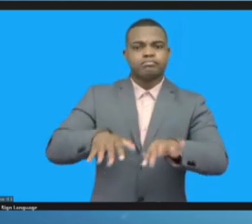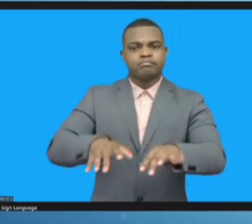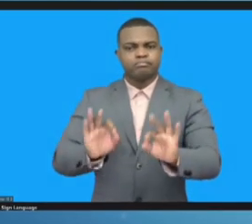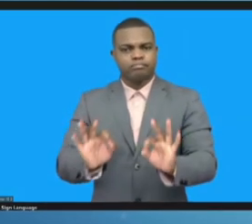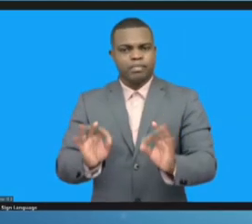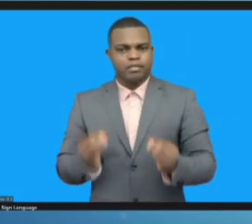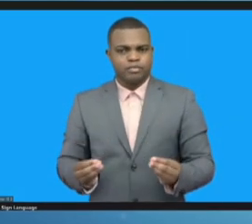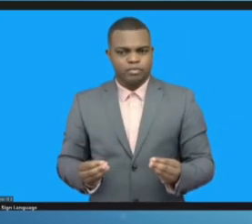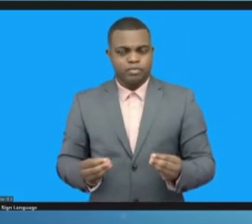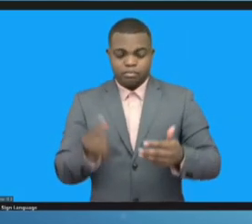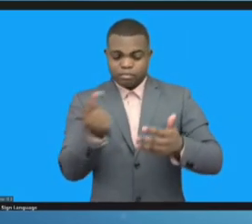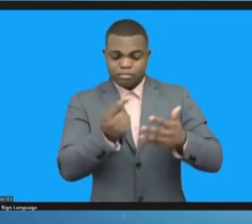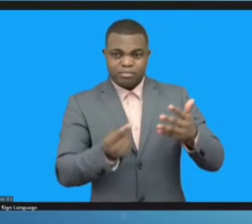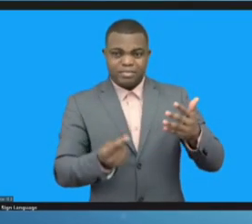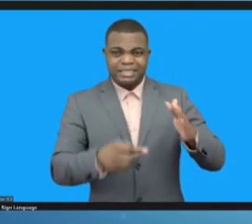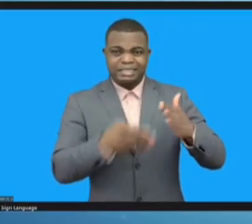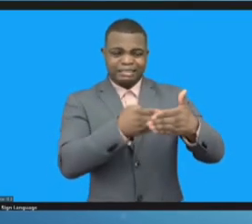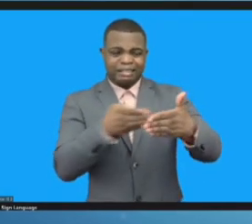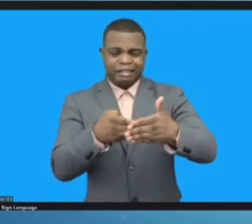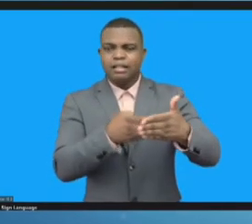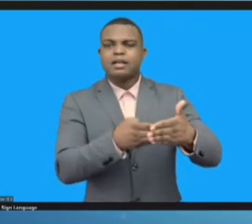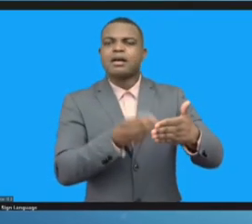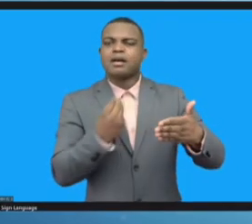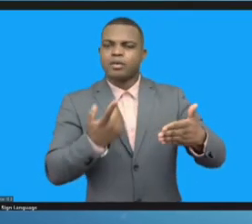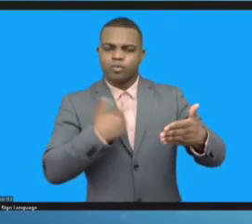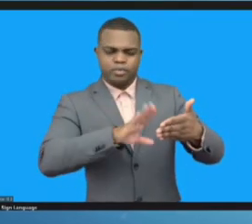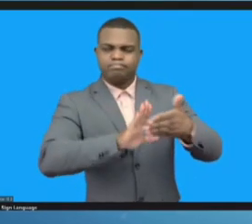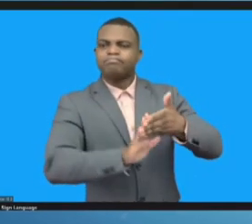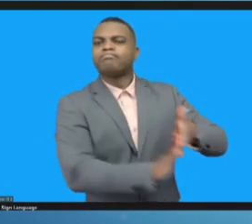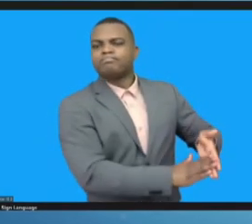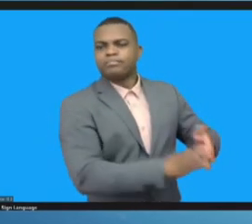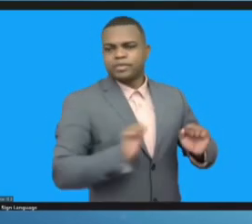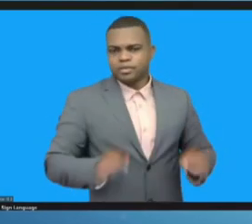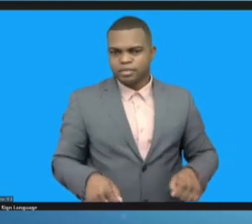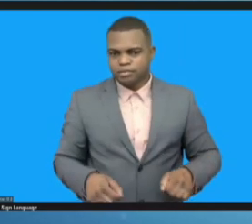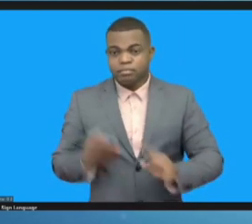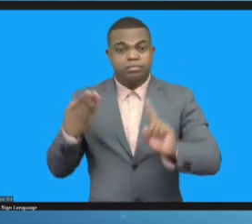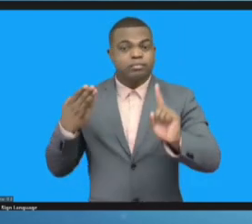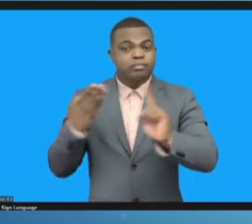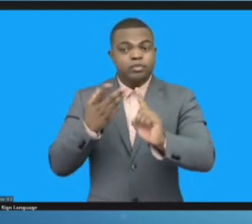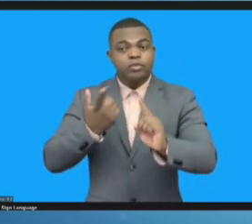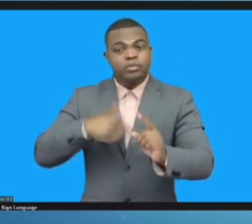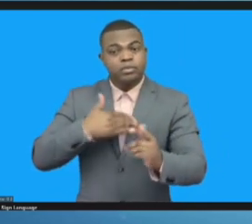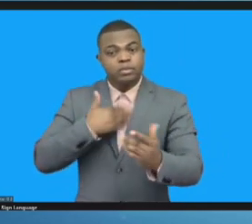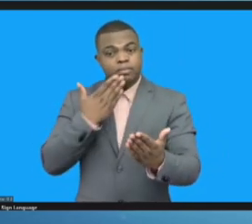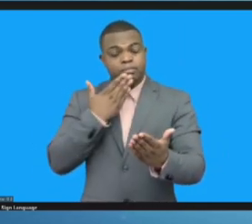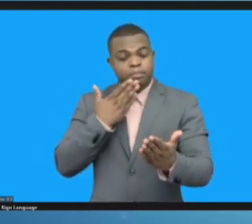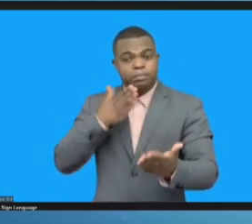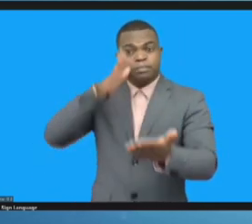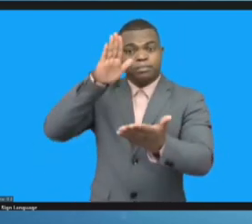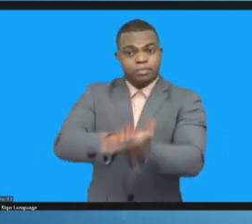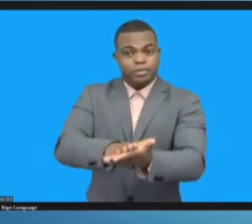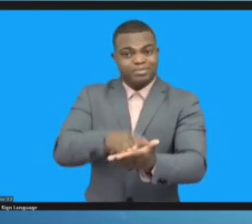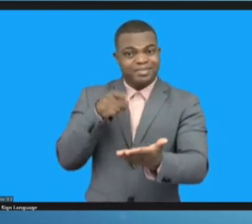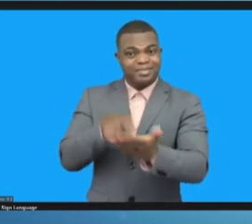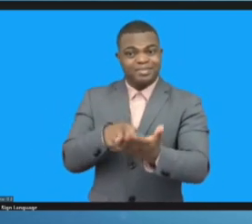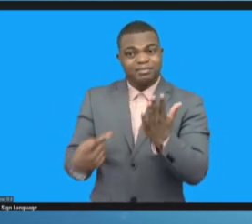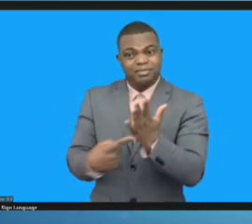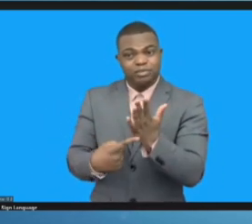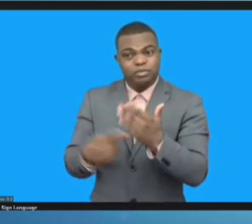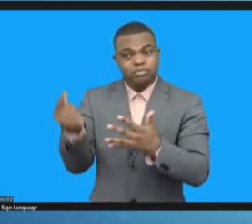abuse. Ladies and gentlemen, this is where the Internet Governance Forum delivers as a